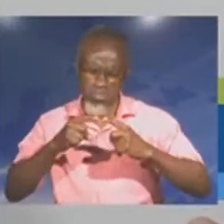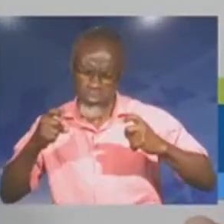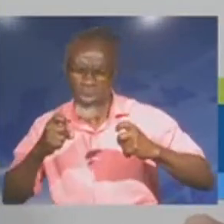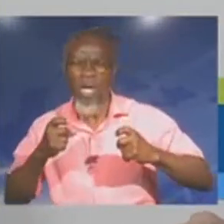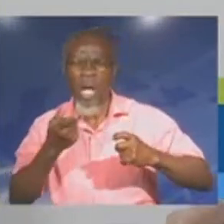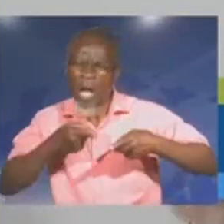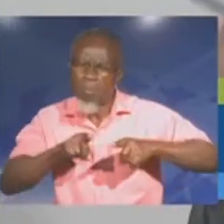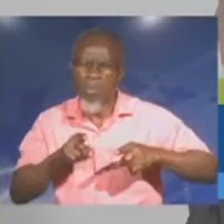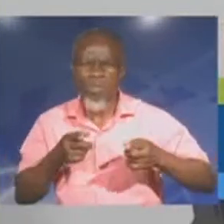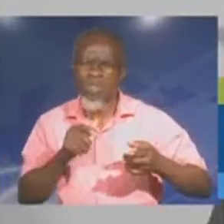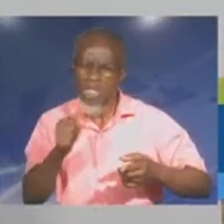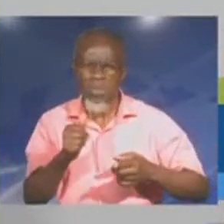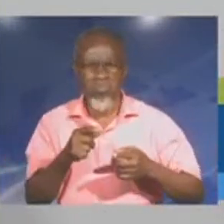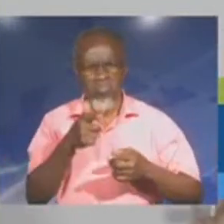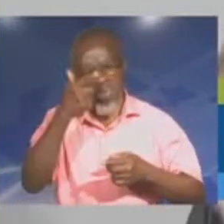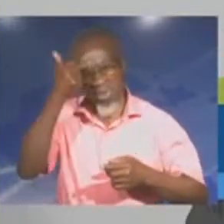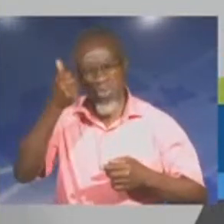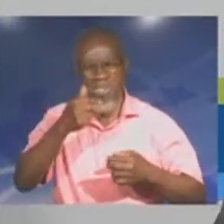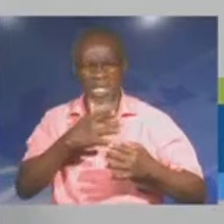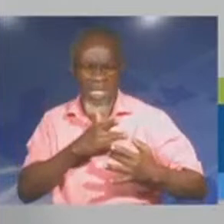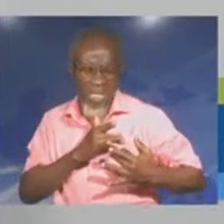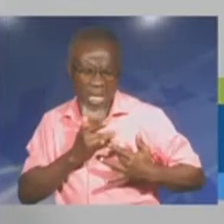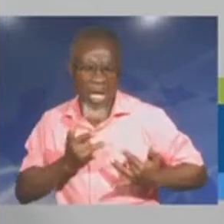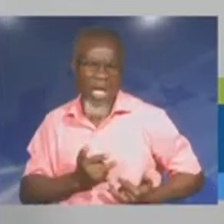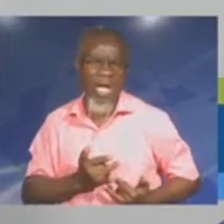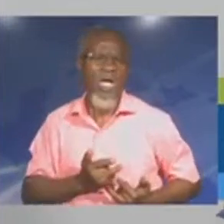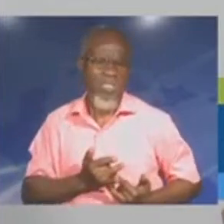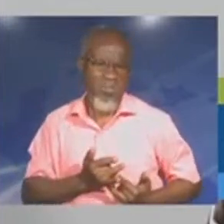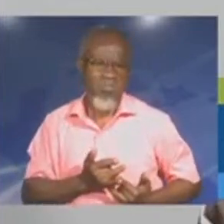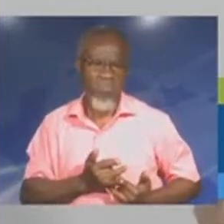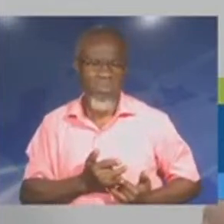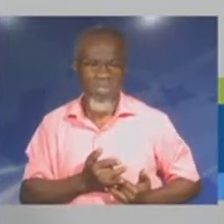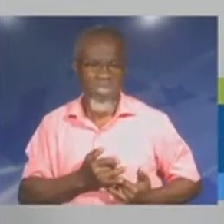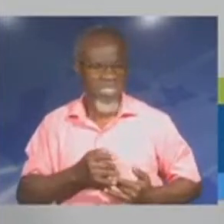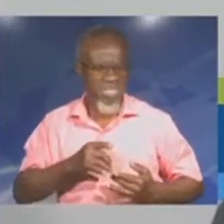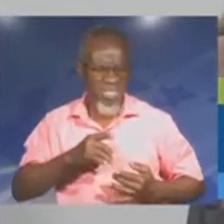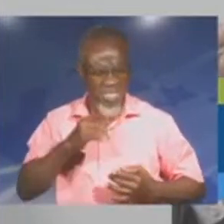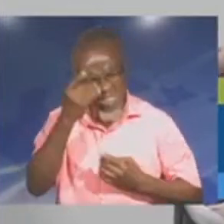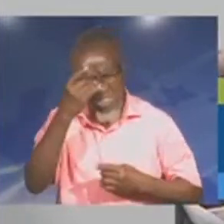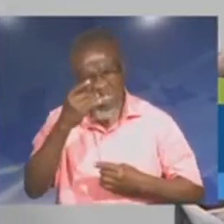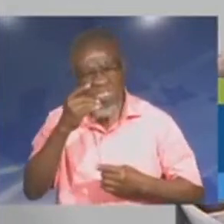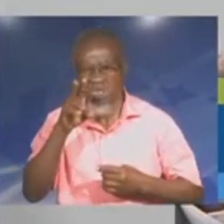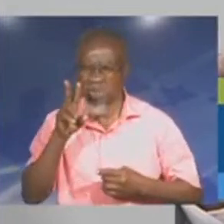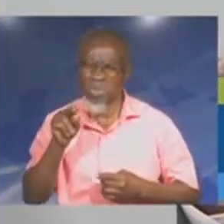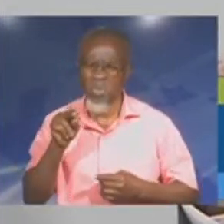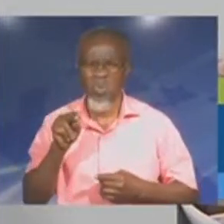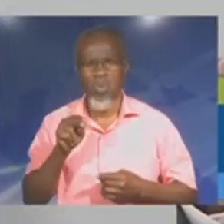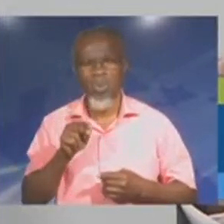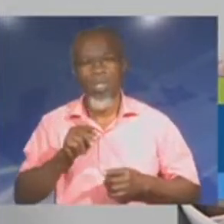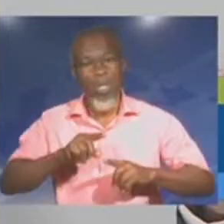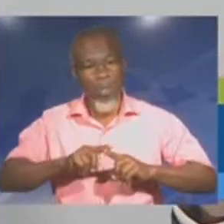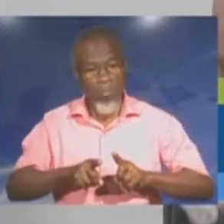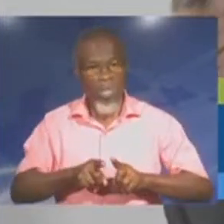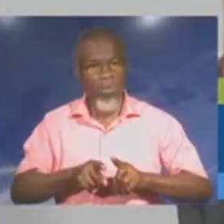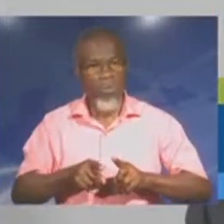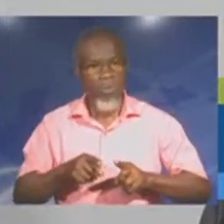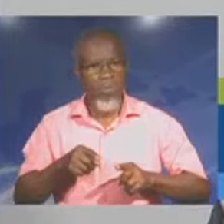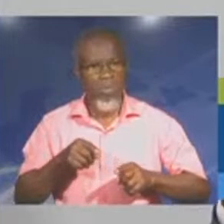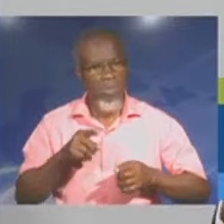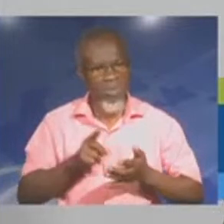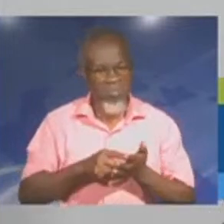none, but issues of anxiety which led to rapid breathing and so